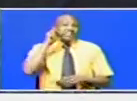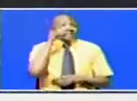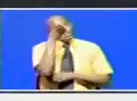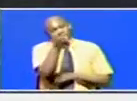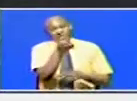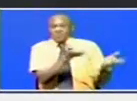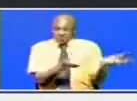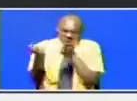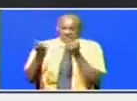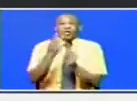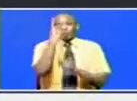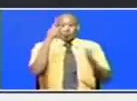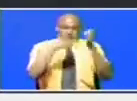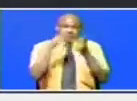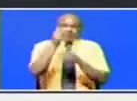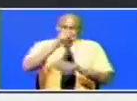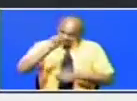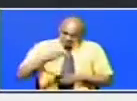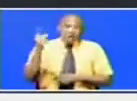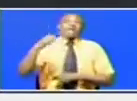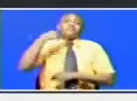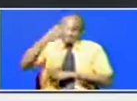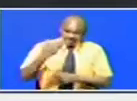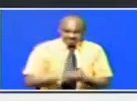producing 2.5 million barrels a day.